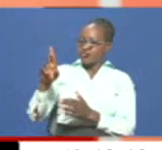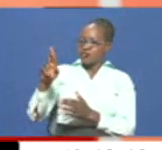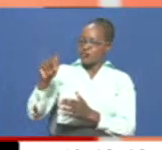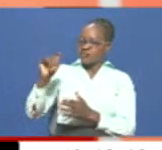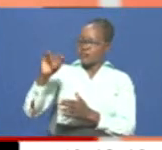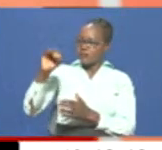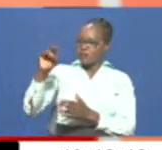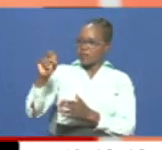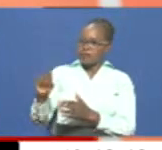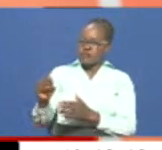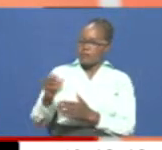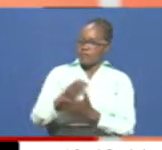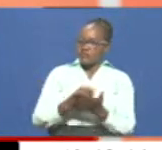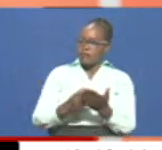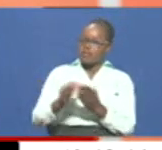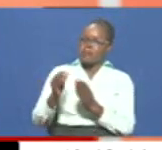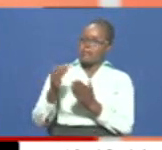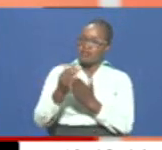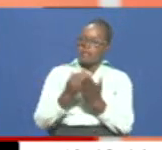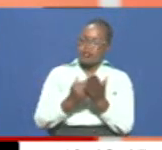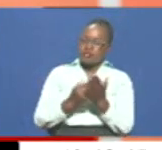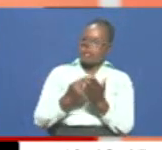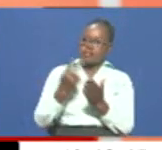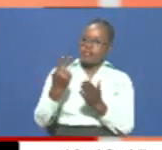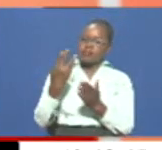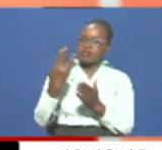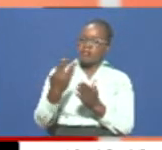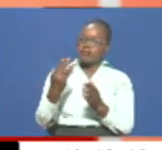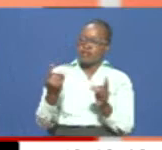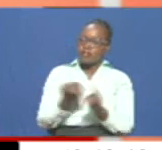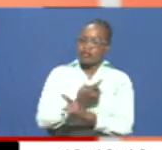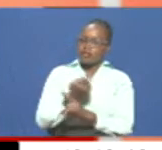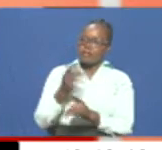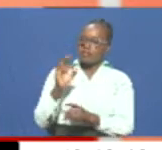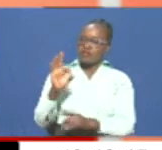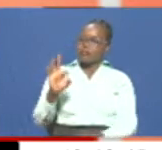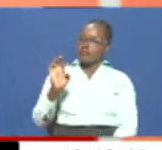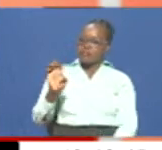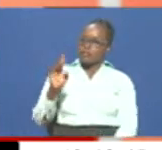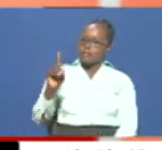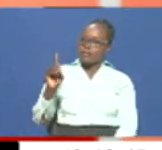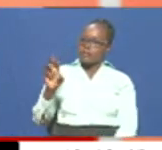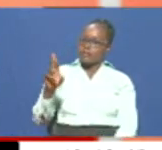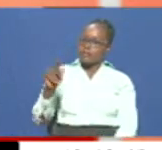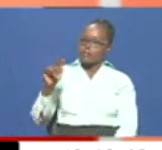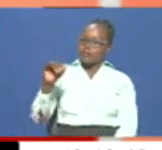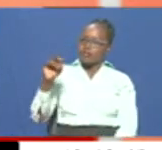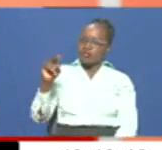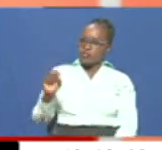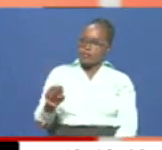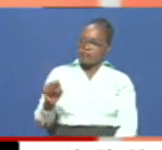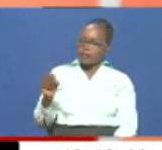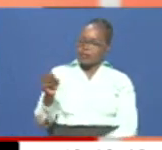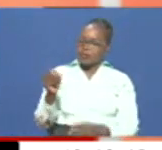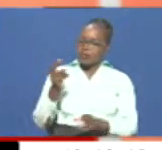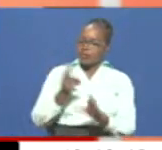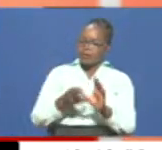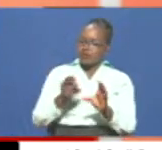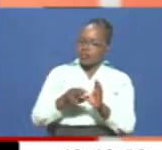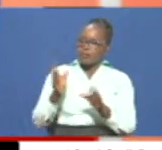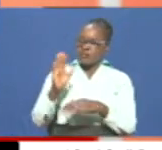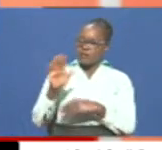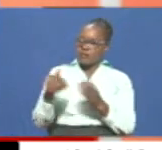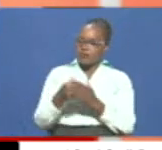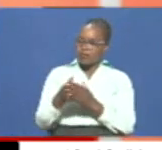like 24 different federations participating, mm-hmm. and all of them can be able to prepare from now. A lot of them,